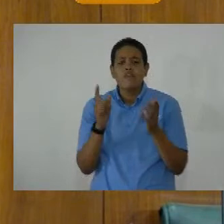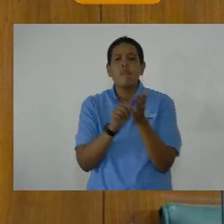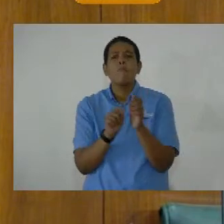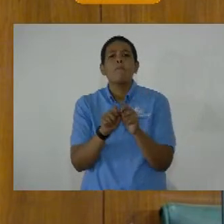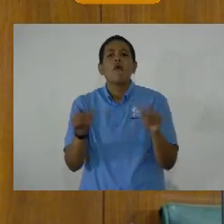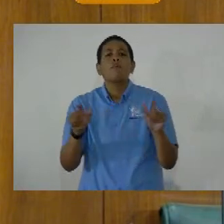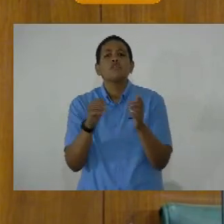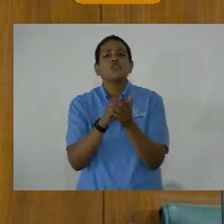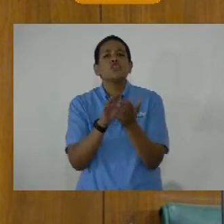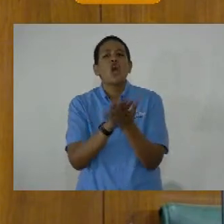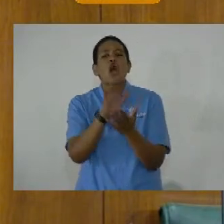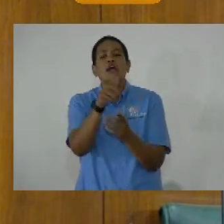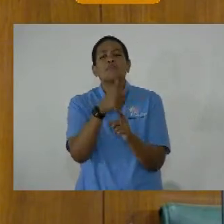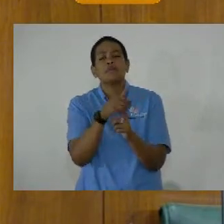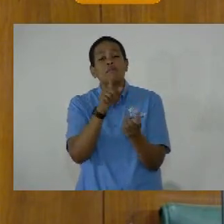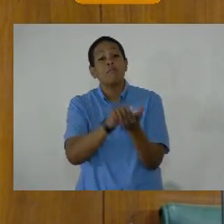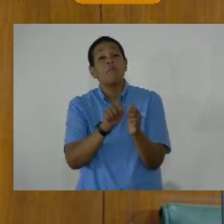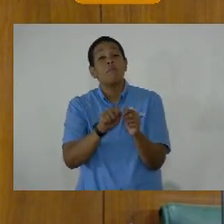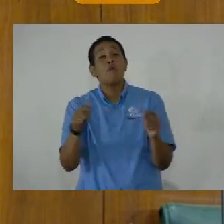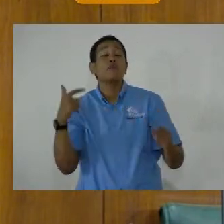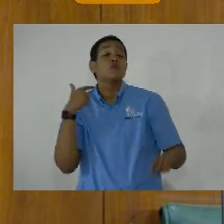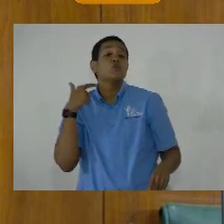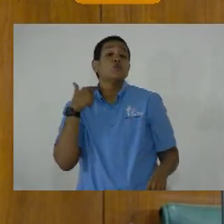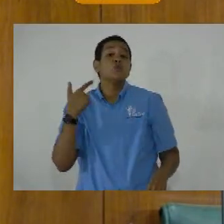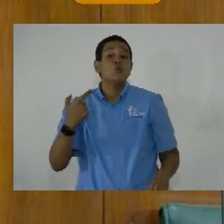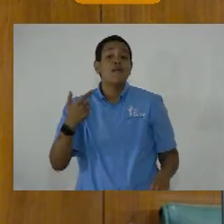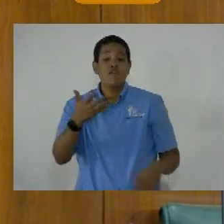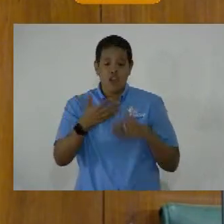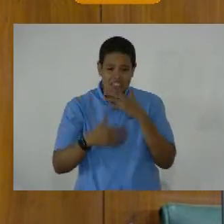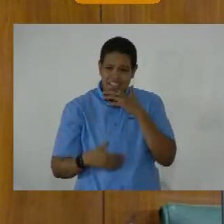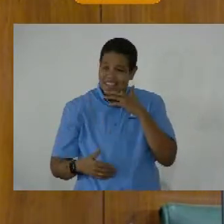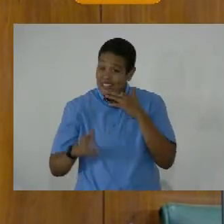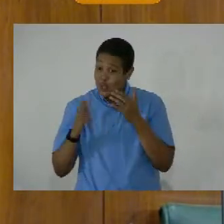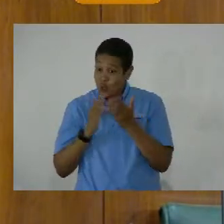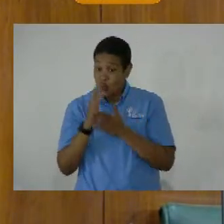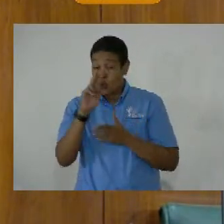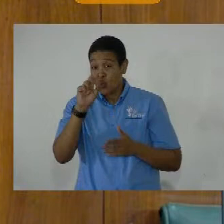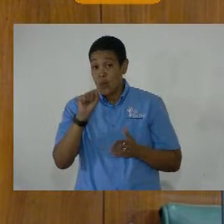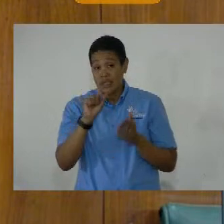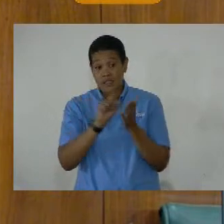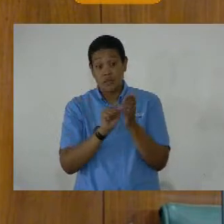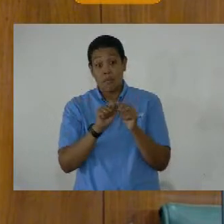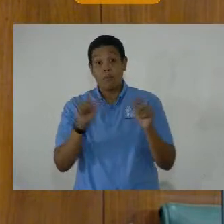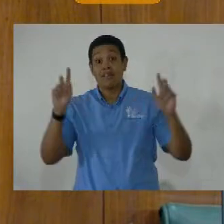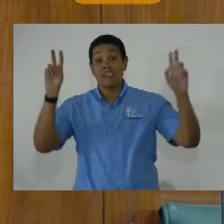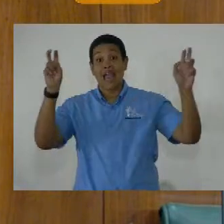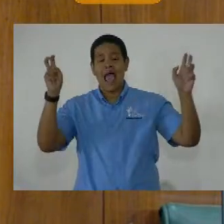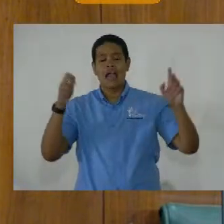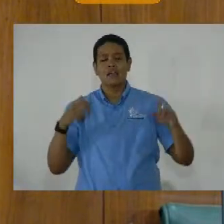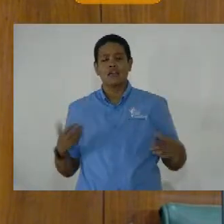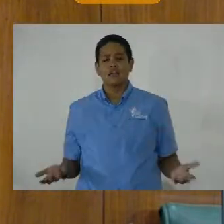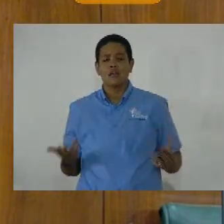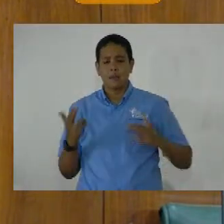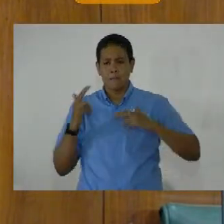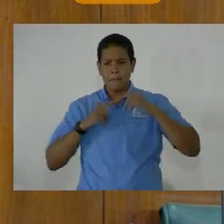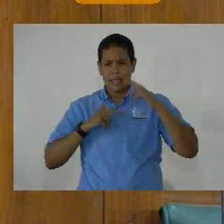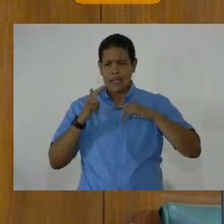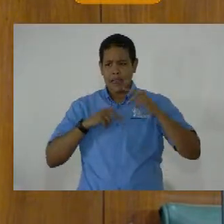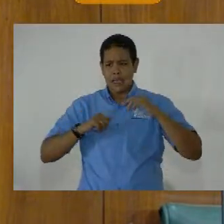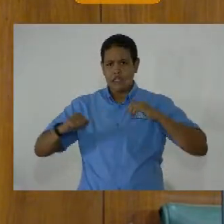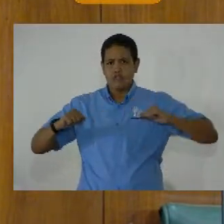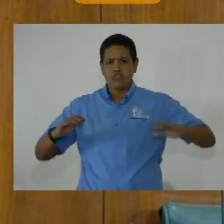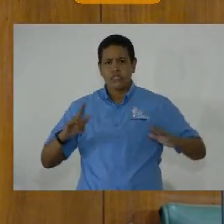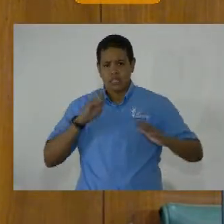document published on June 21st by a U.S. publication titled Building Resilient